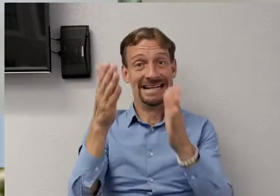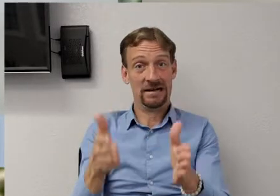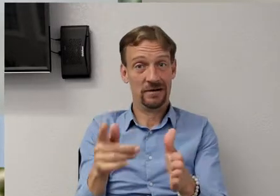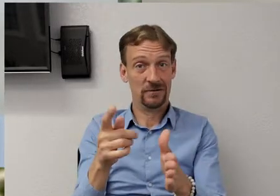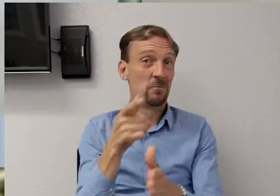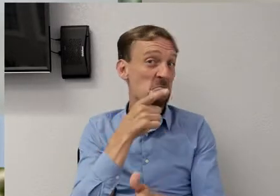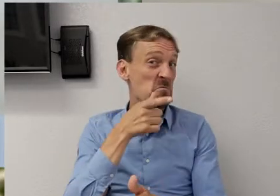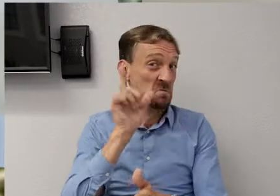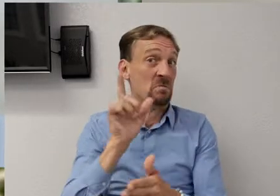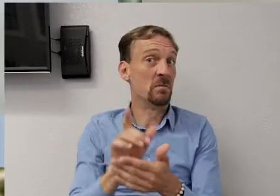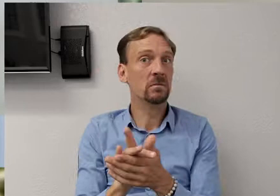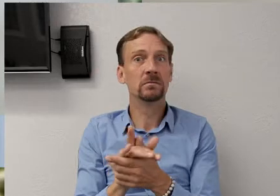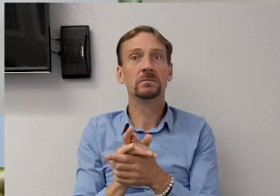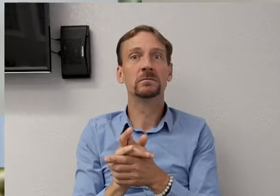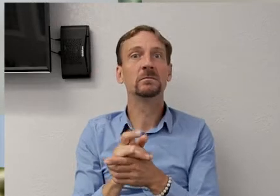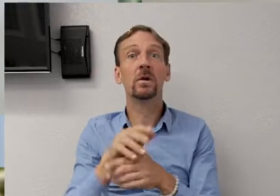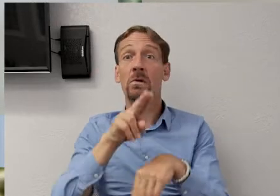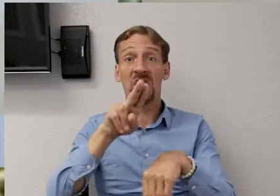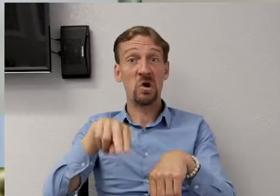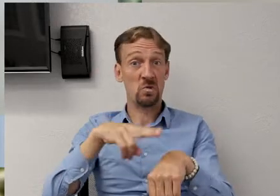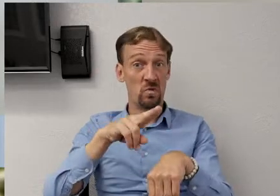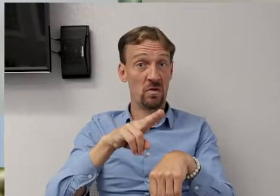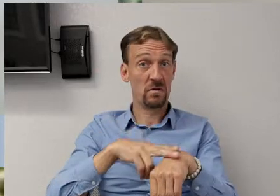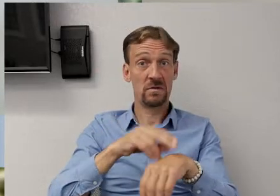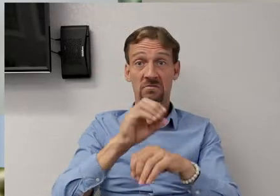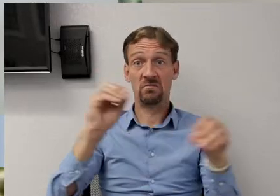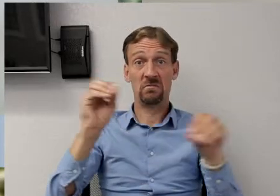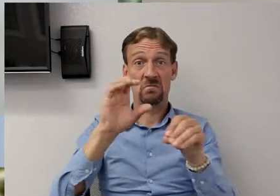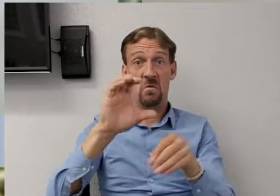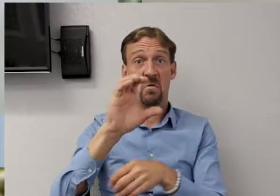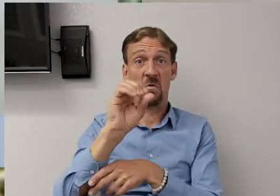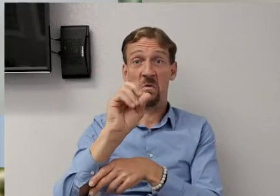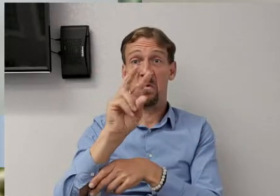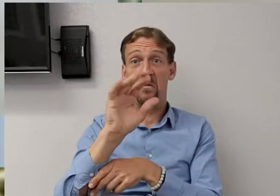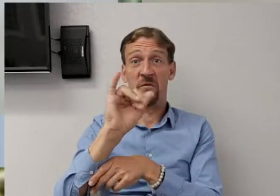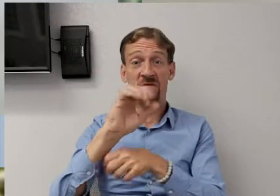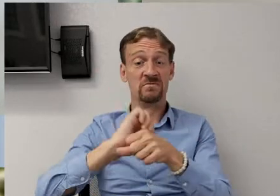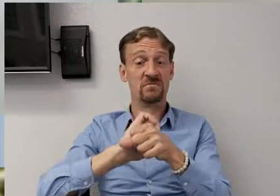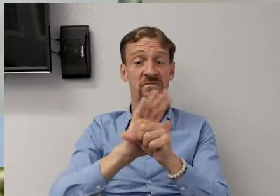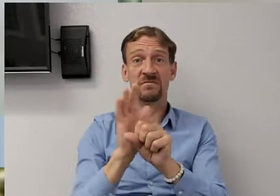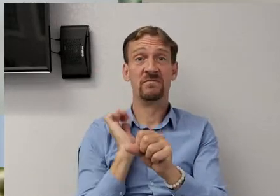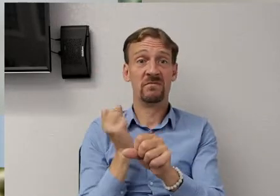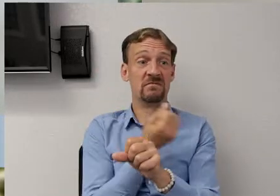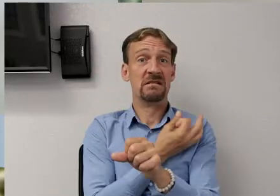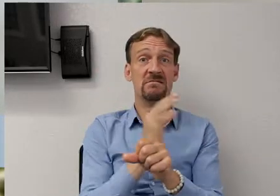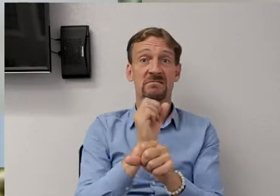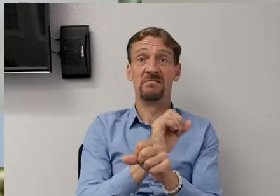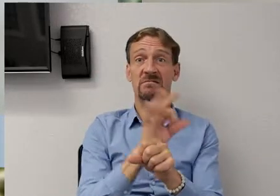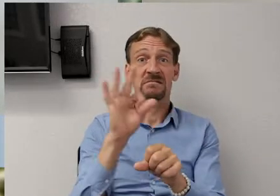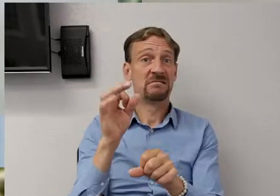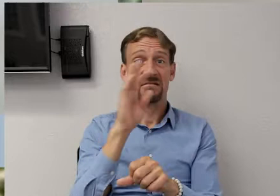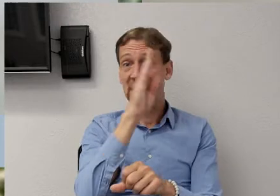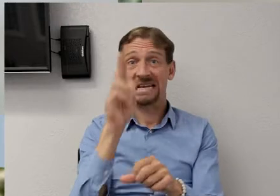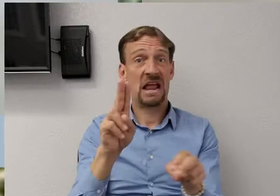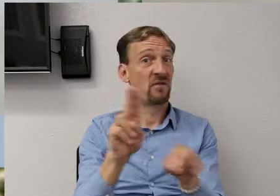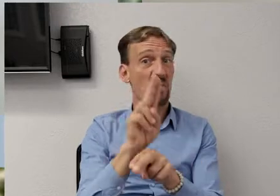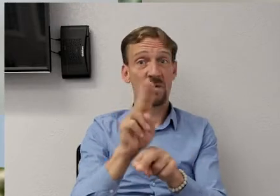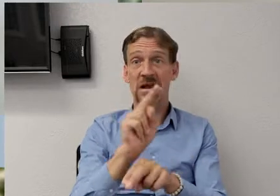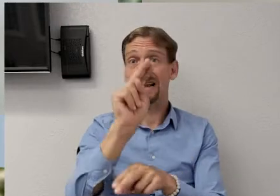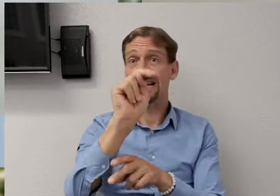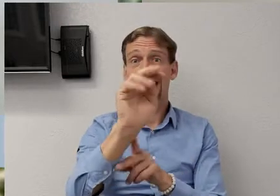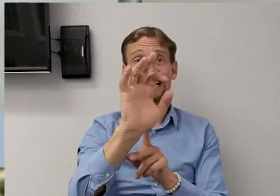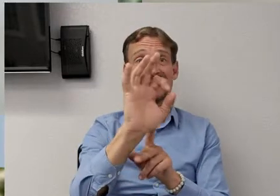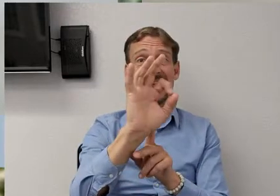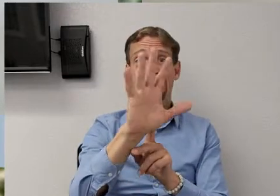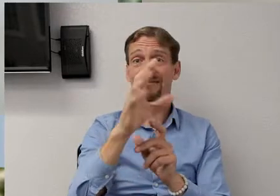and under normal conditions, non-COVID conditions, our staff never wear N95 masks. They,